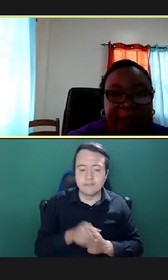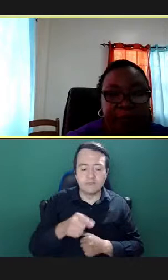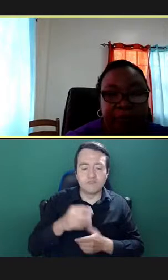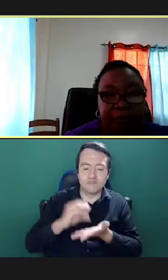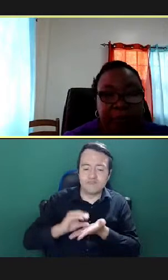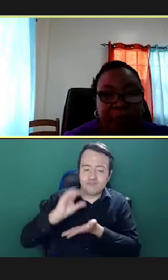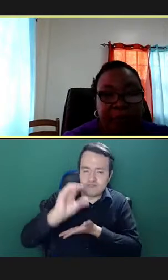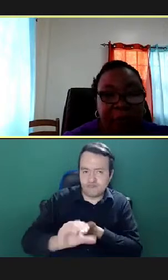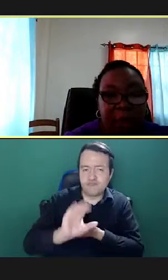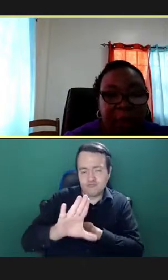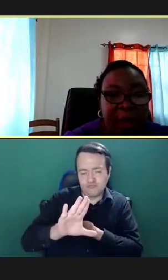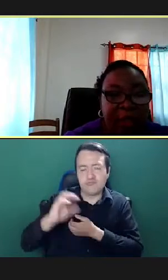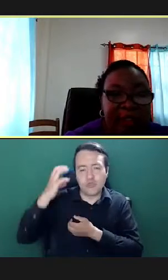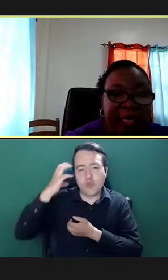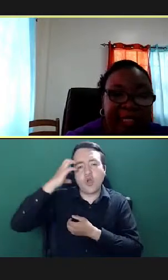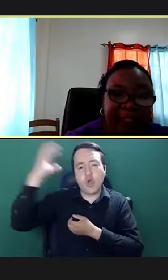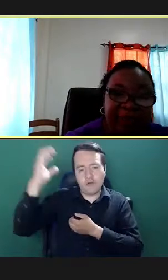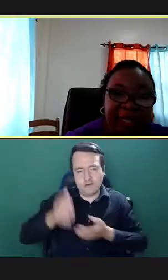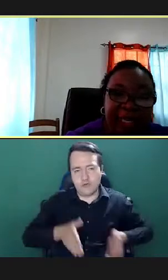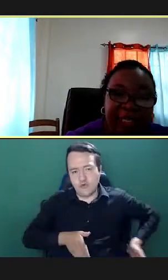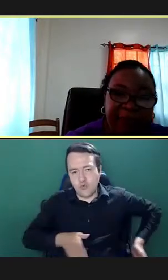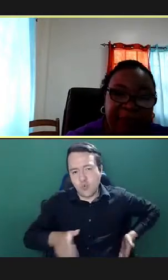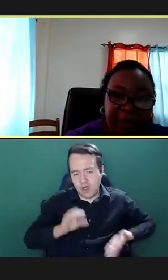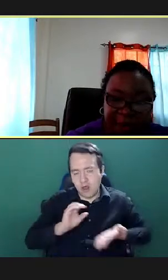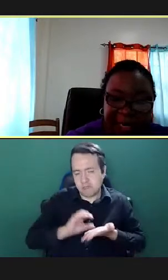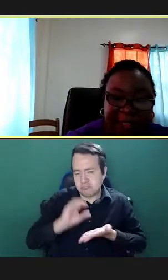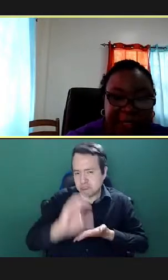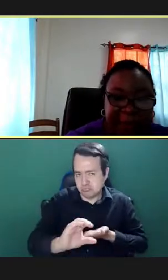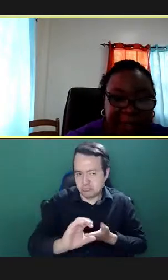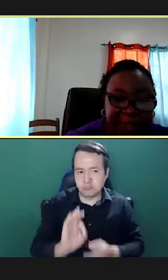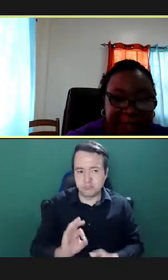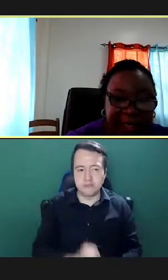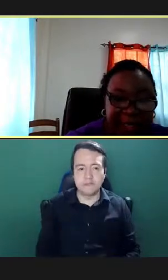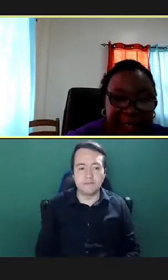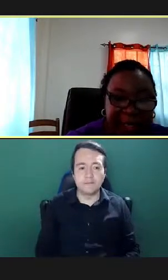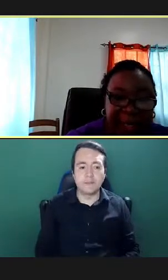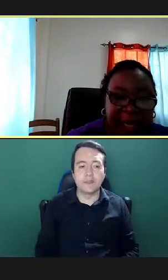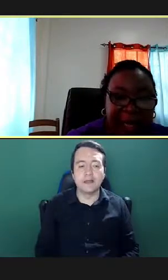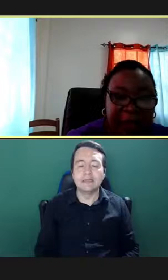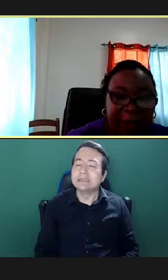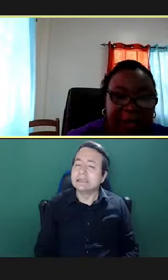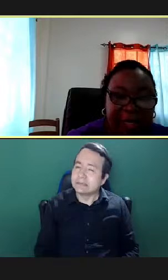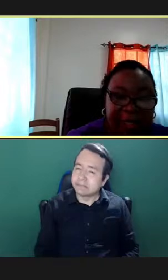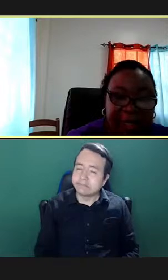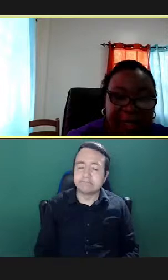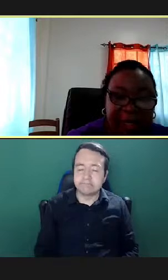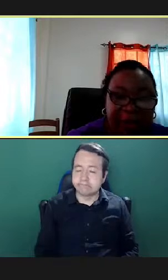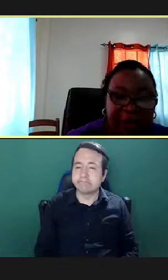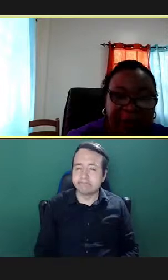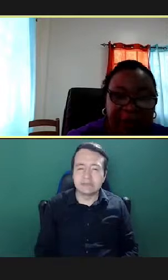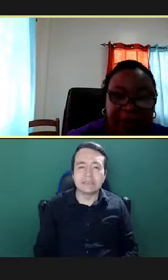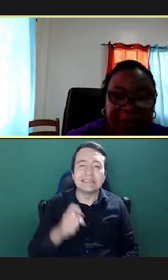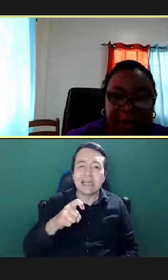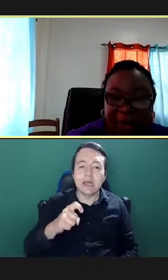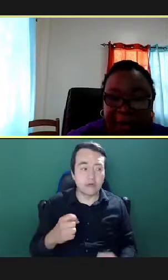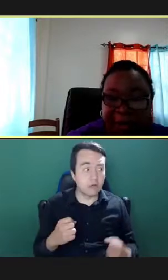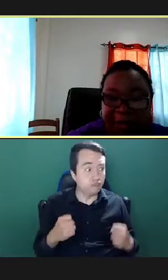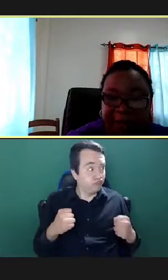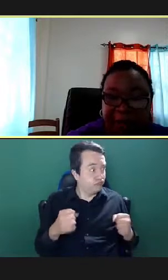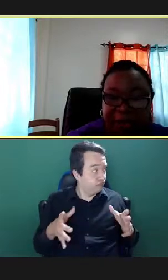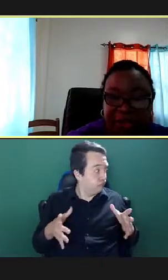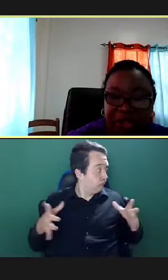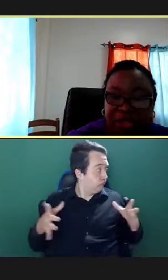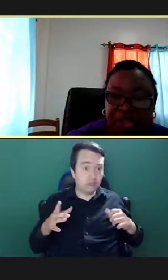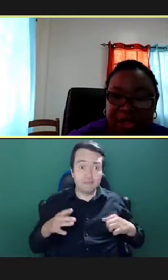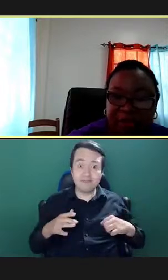project. There's lots of needs for capacity building and updating of